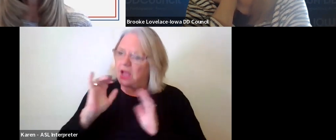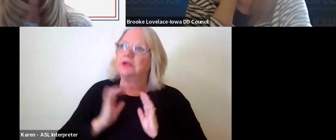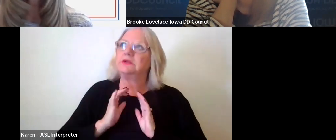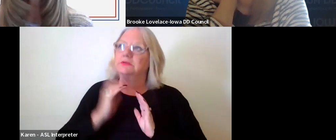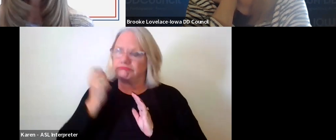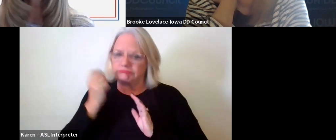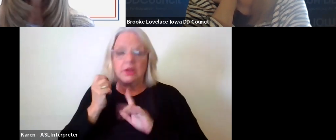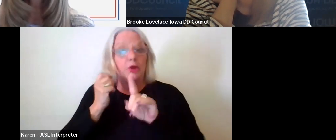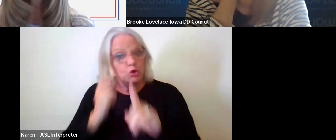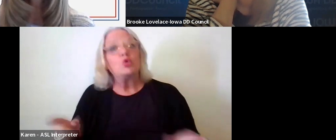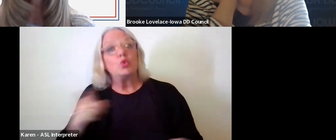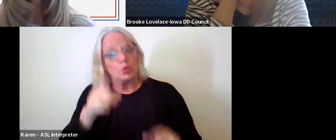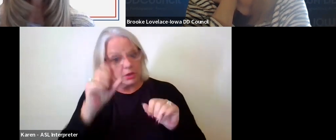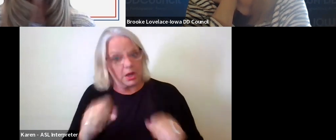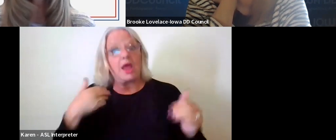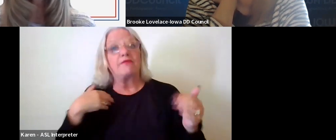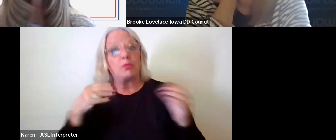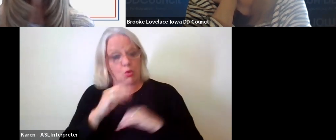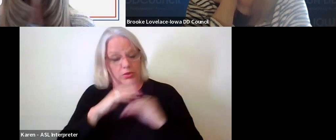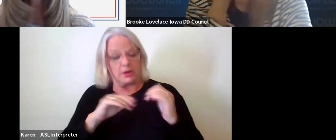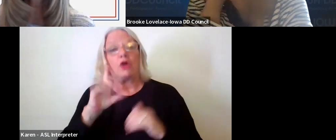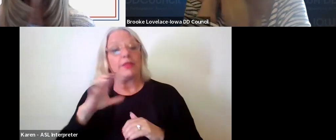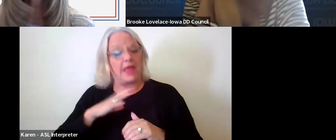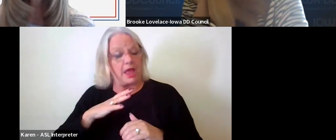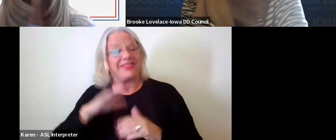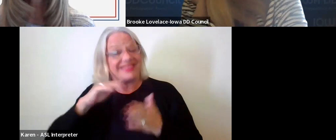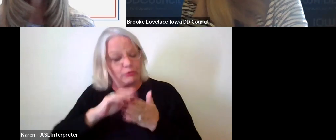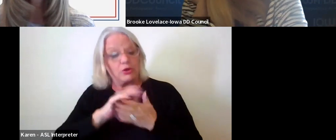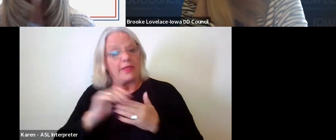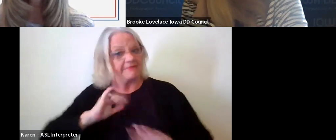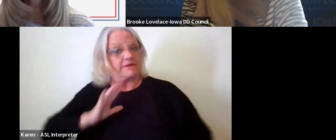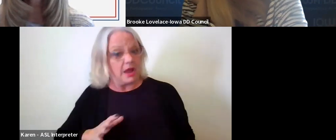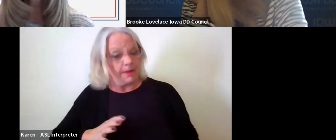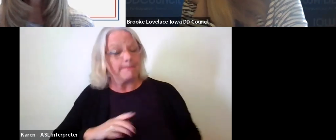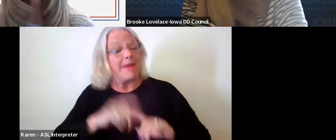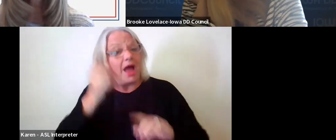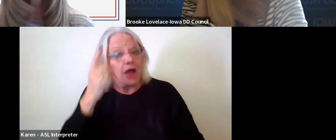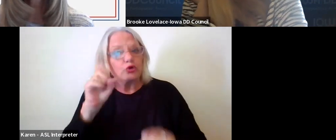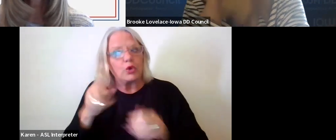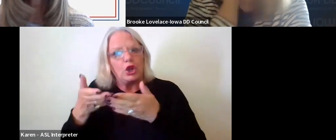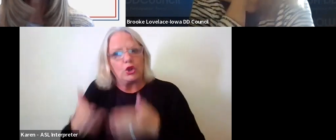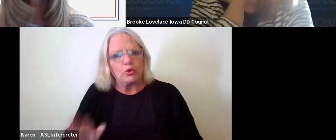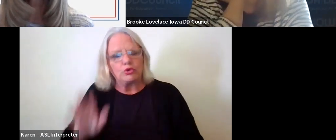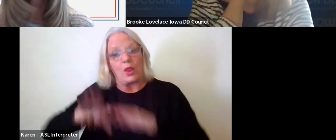than $100,000 as long as you aren't concerned about your SSI resource limit.